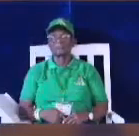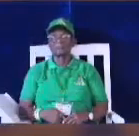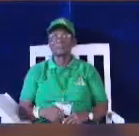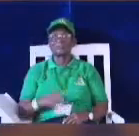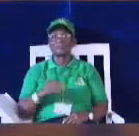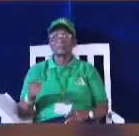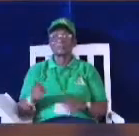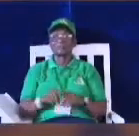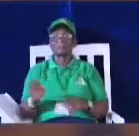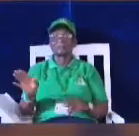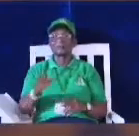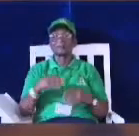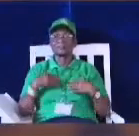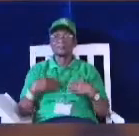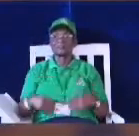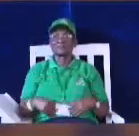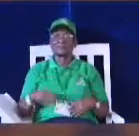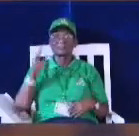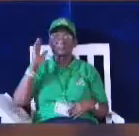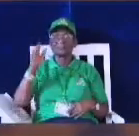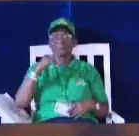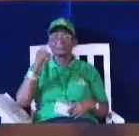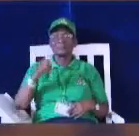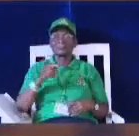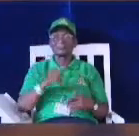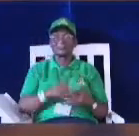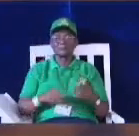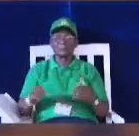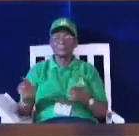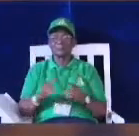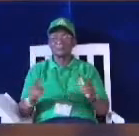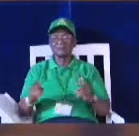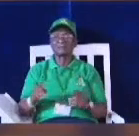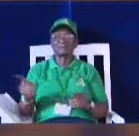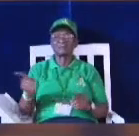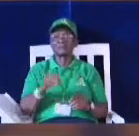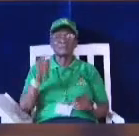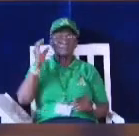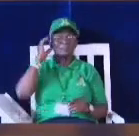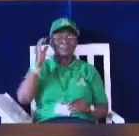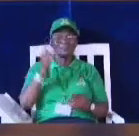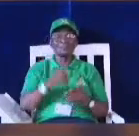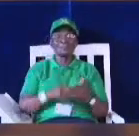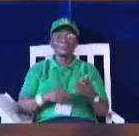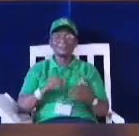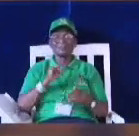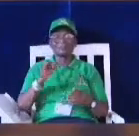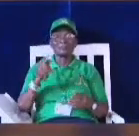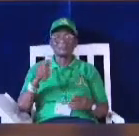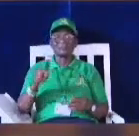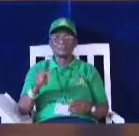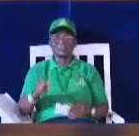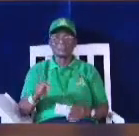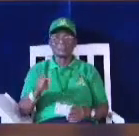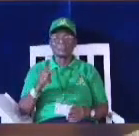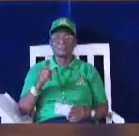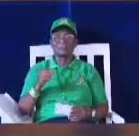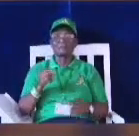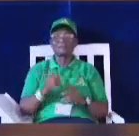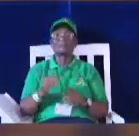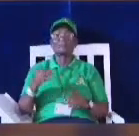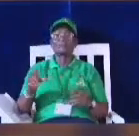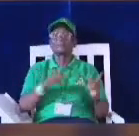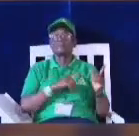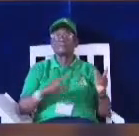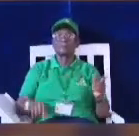And so your body will be saying, waiting to hear. What is the word of the Lord that you are asking me to hear?